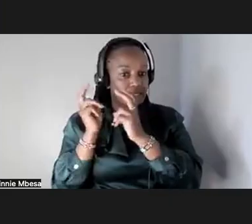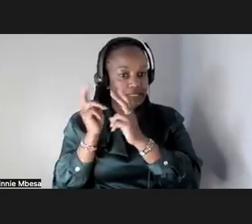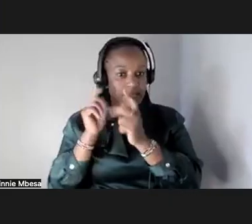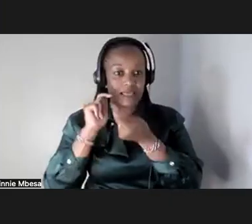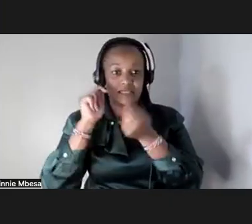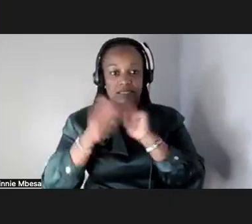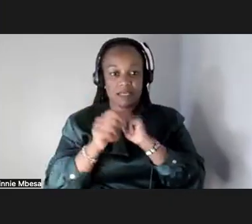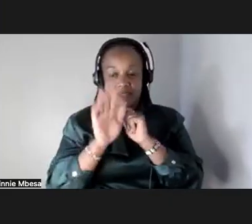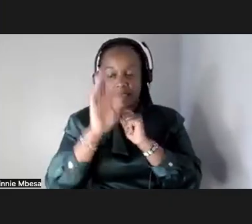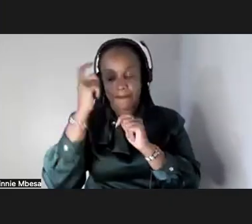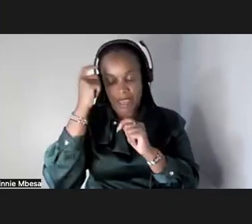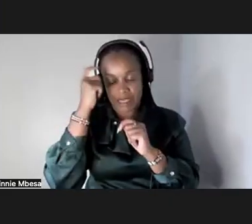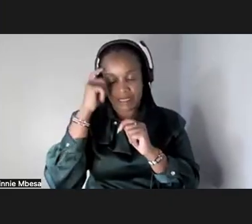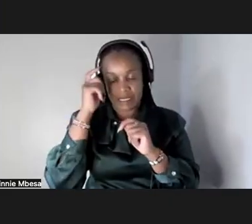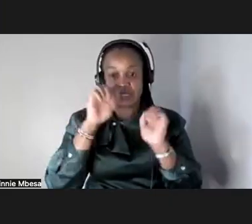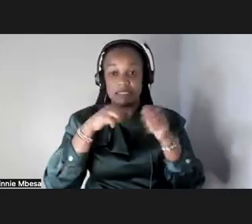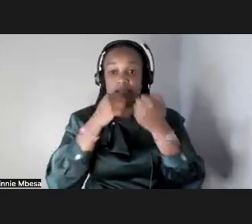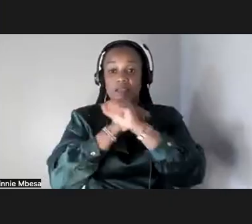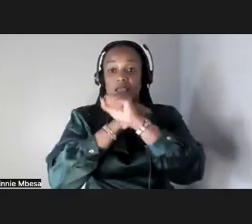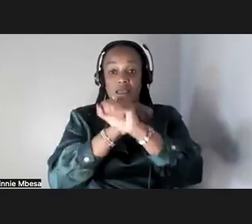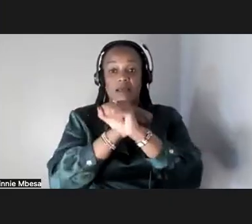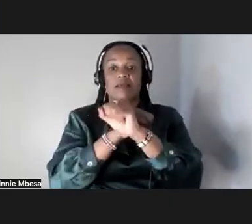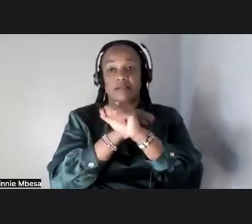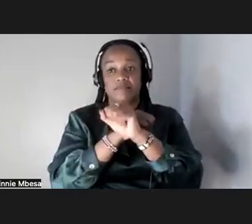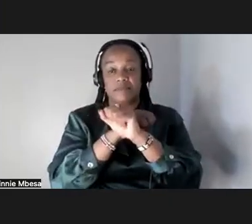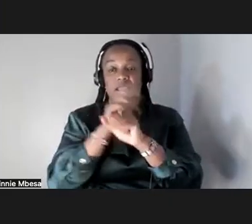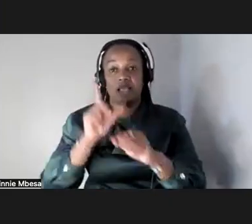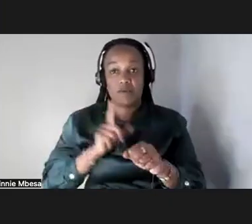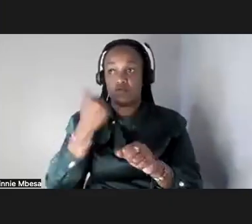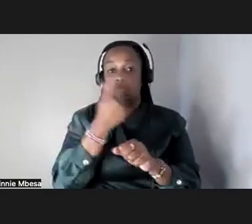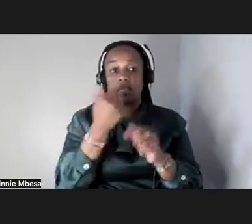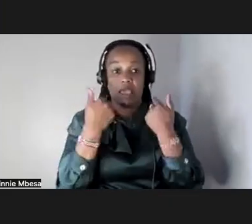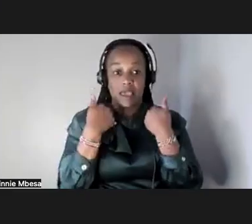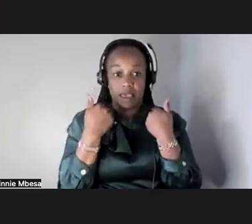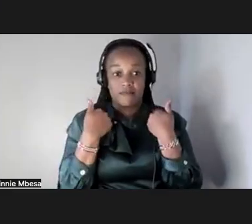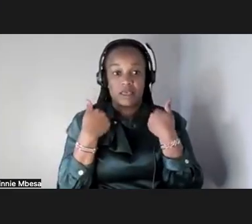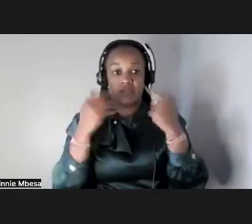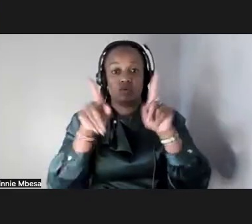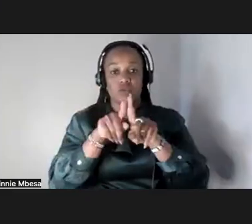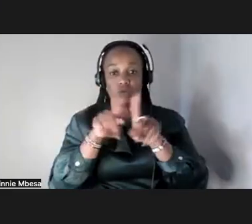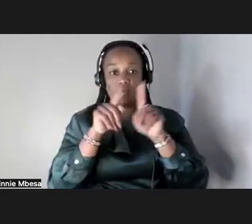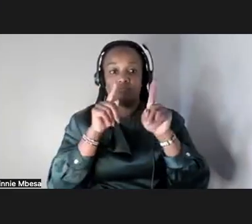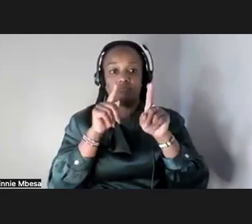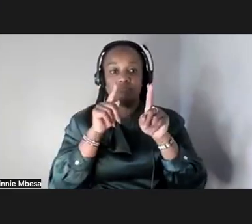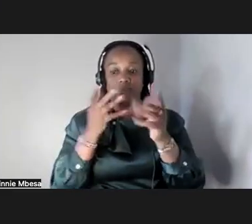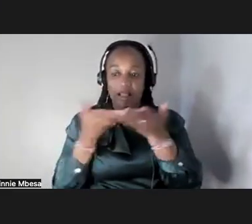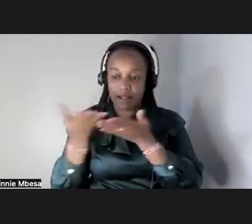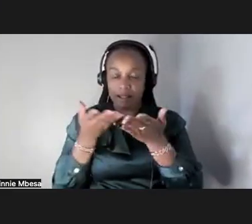on safeguarding the girls that they are carrying, and also speak up in the community as our ambassadors.